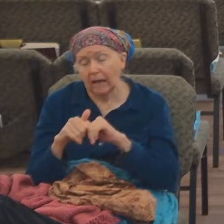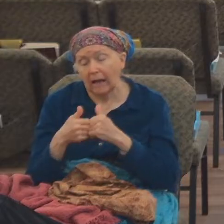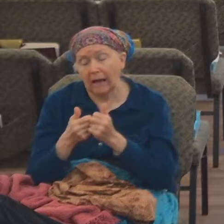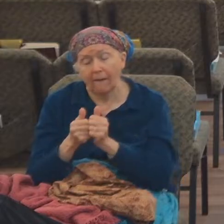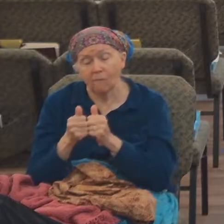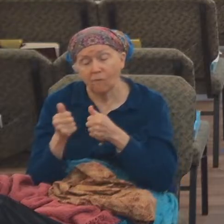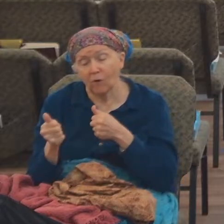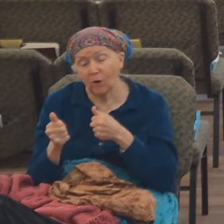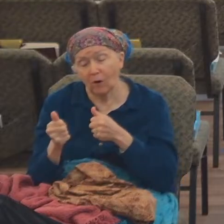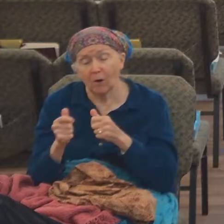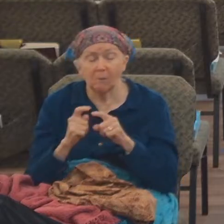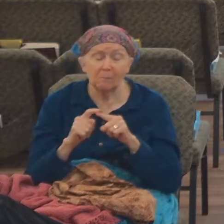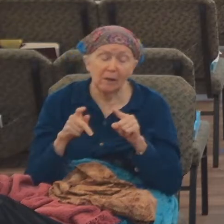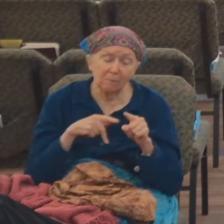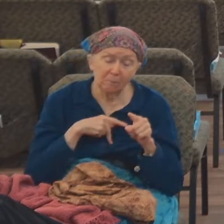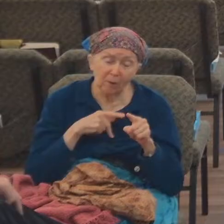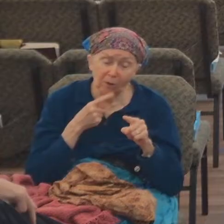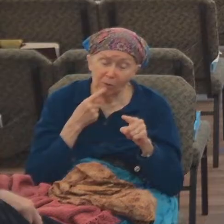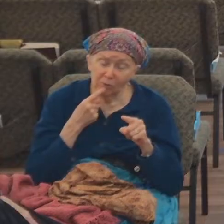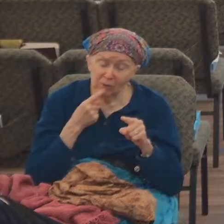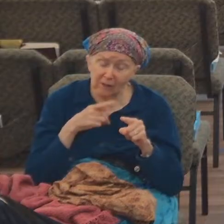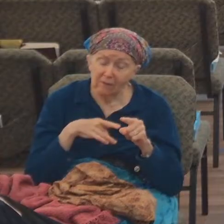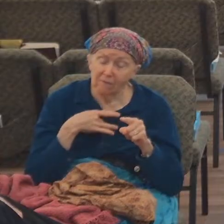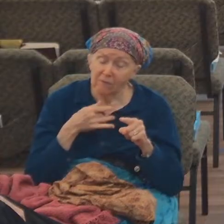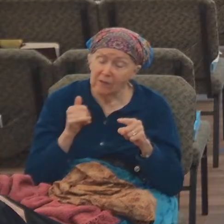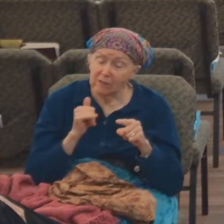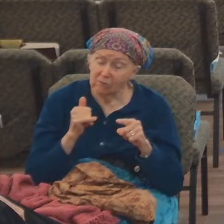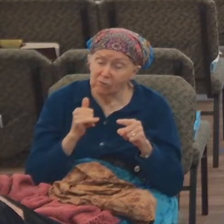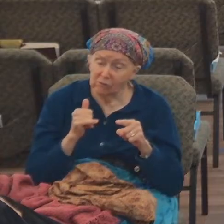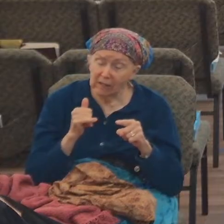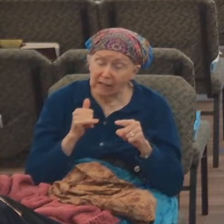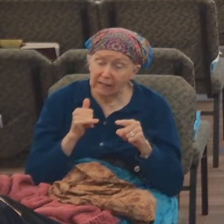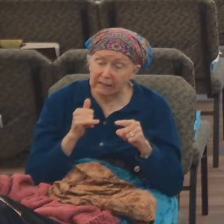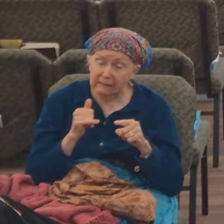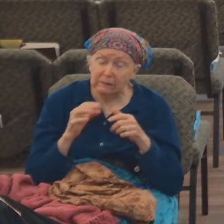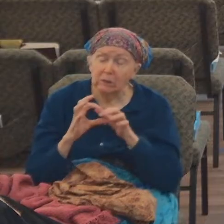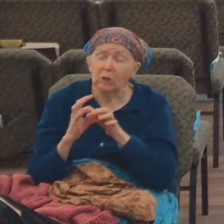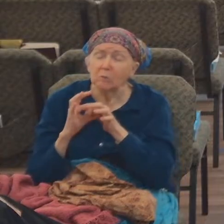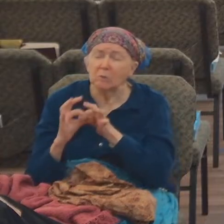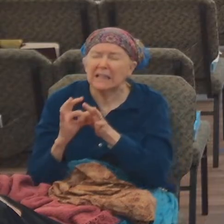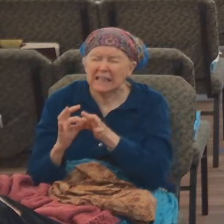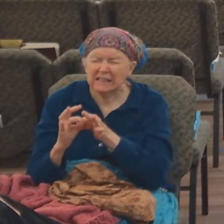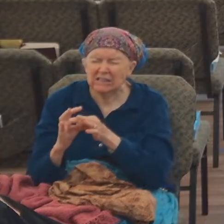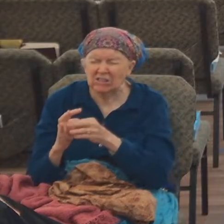it feels like a relational rupture here.